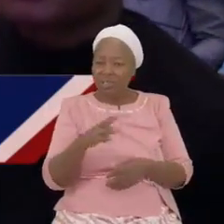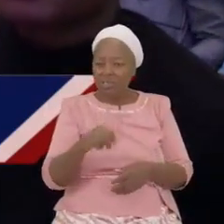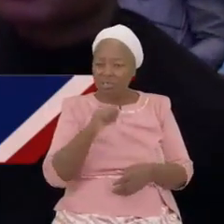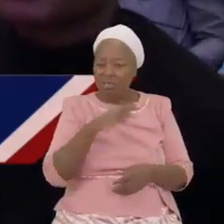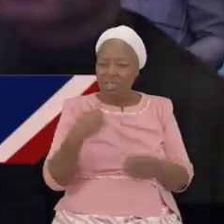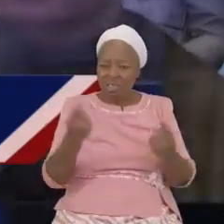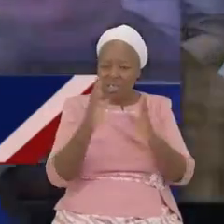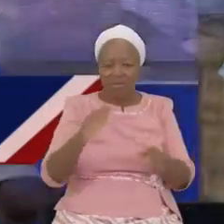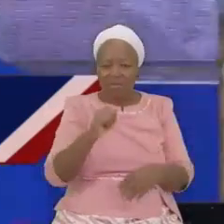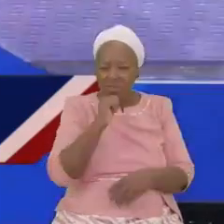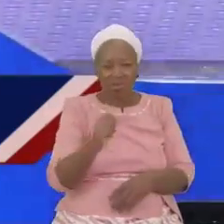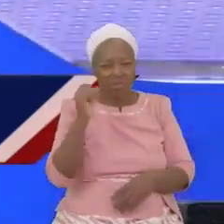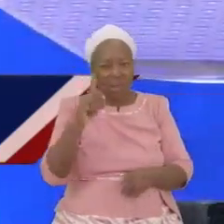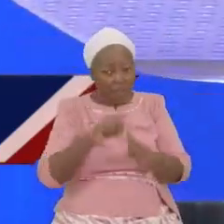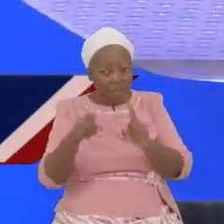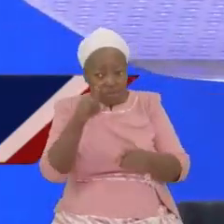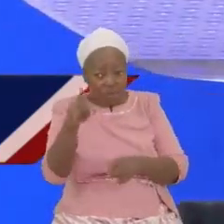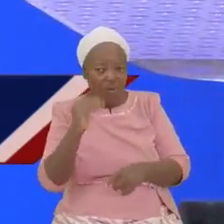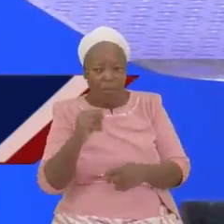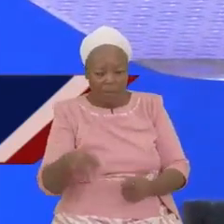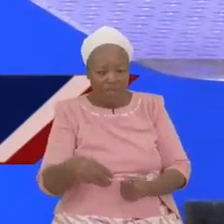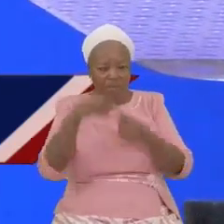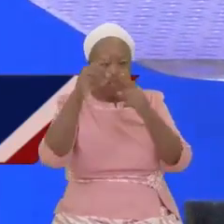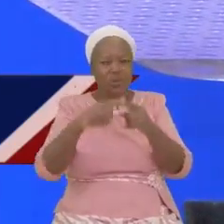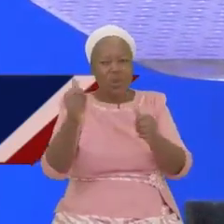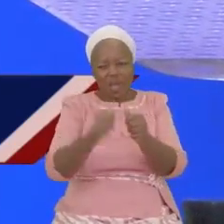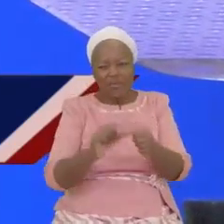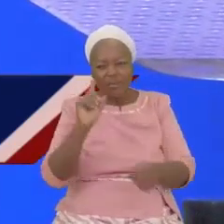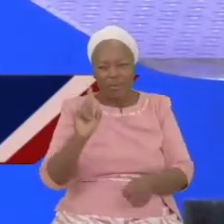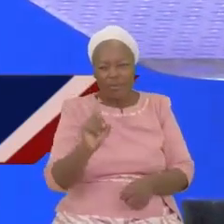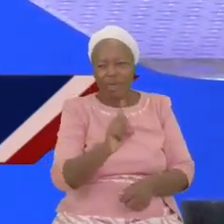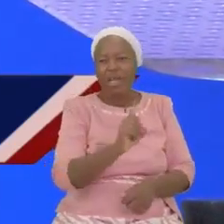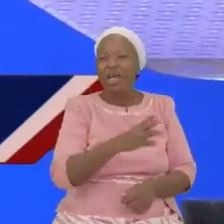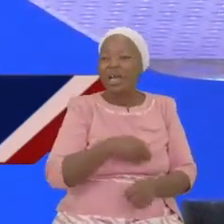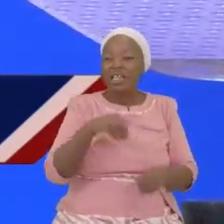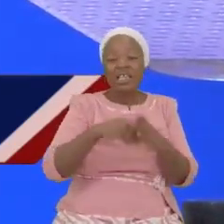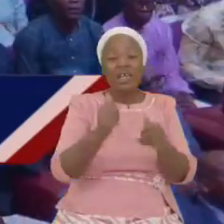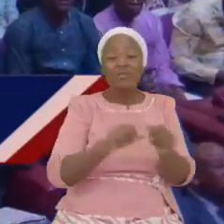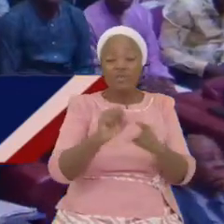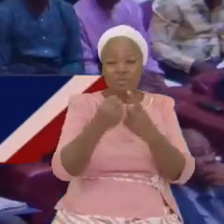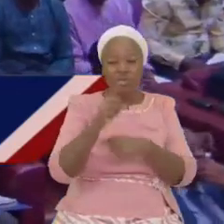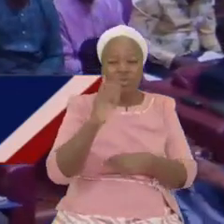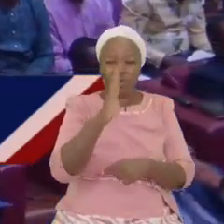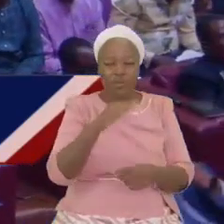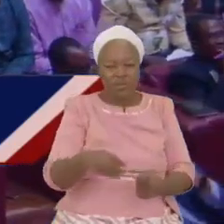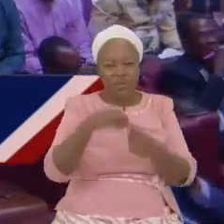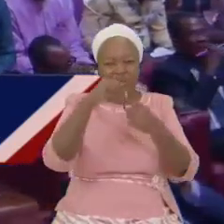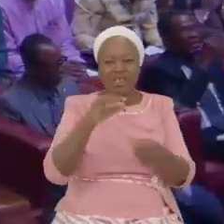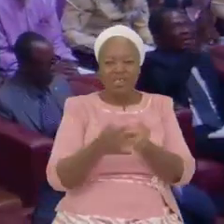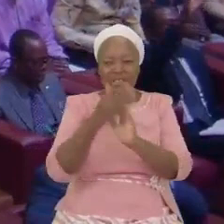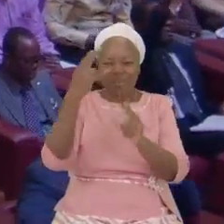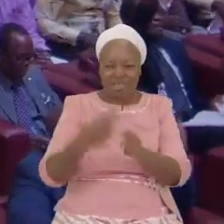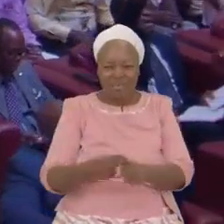a kind of peculiar to everybody. In every situation, you'll be peculiar.